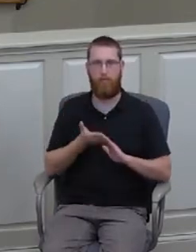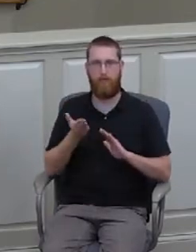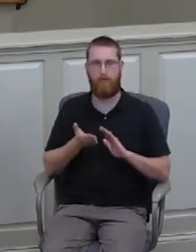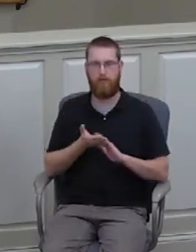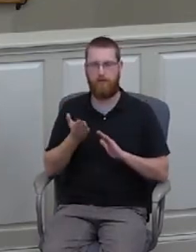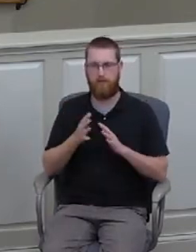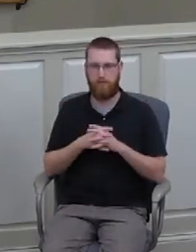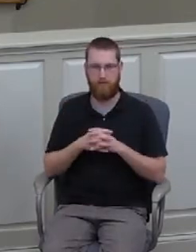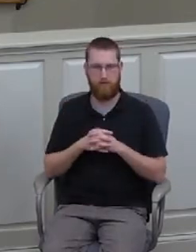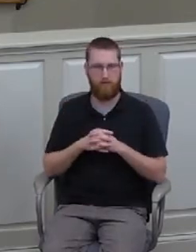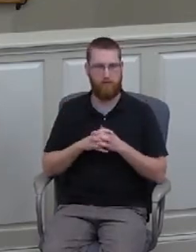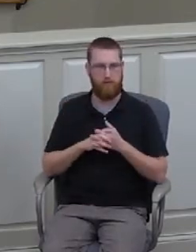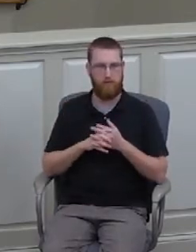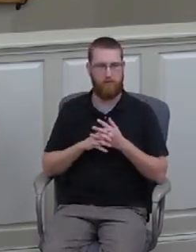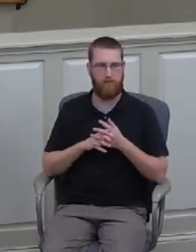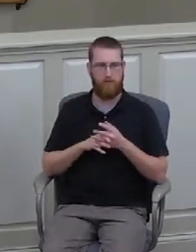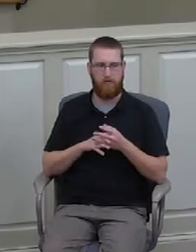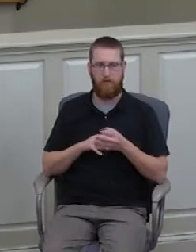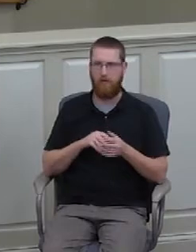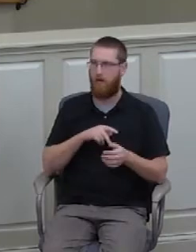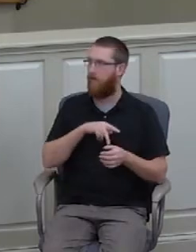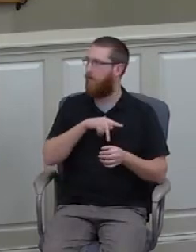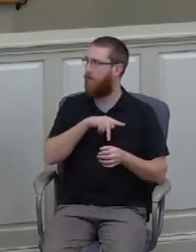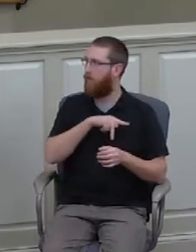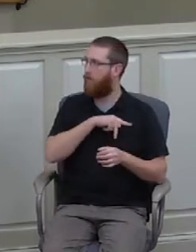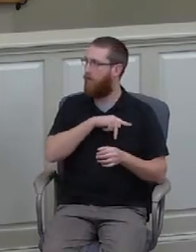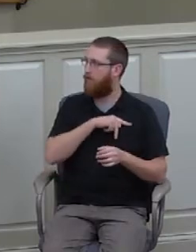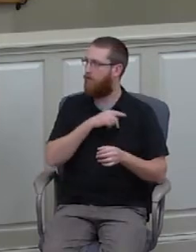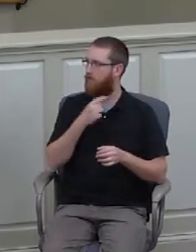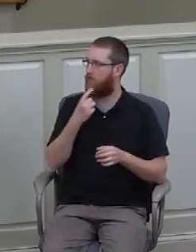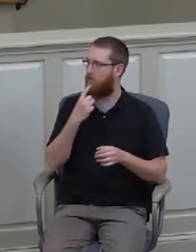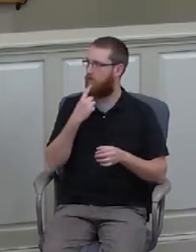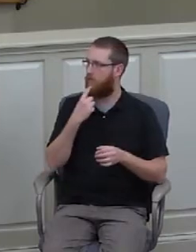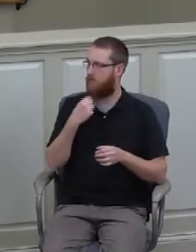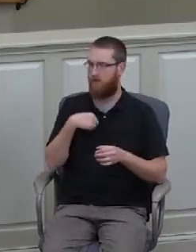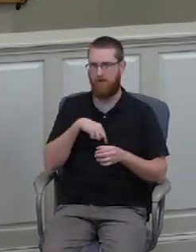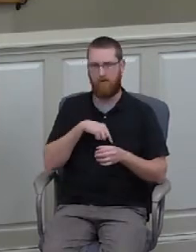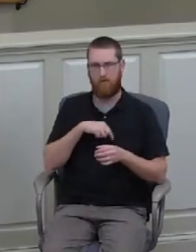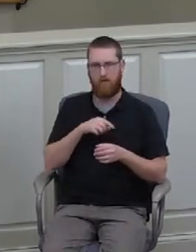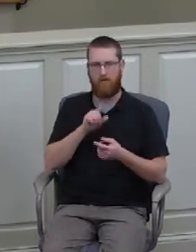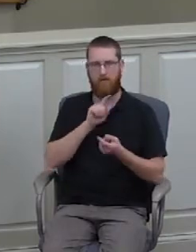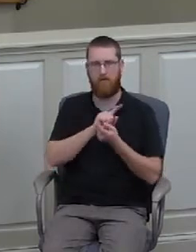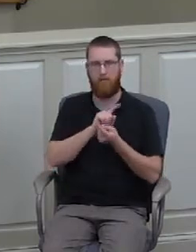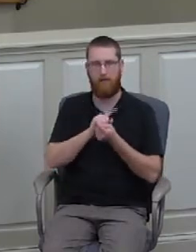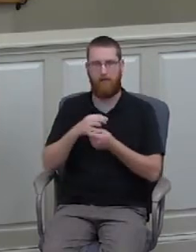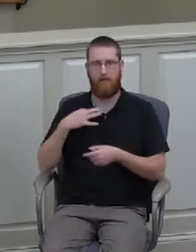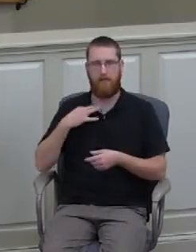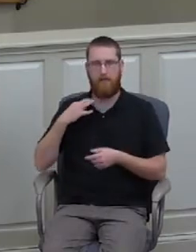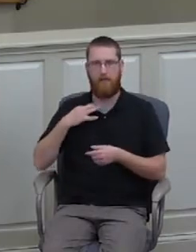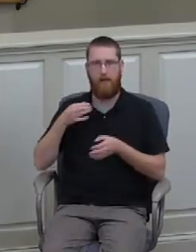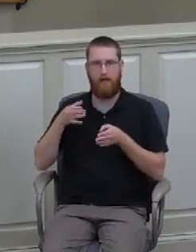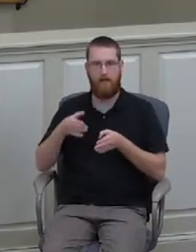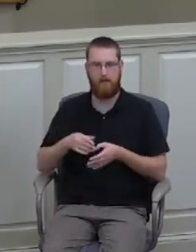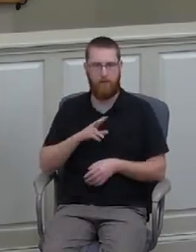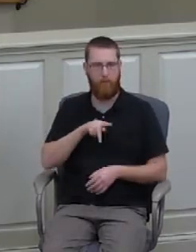Which raises a point in my mind. We're going to meet these candidates personally on the